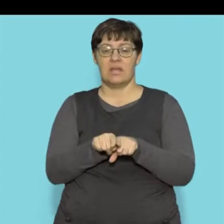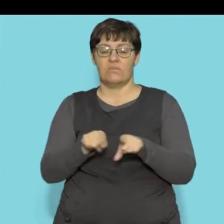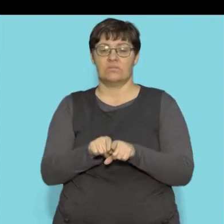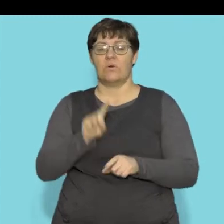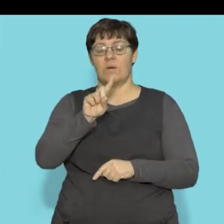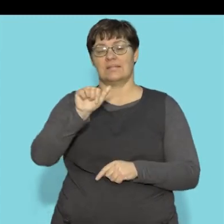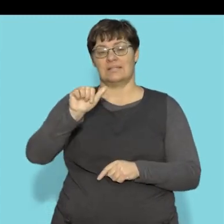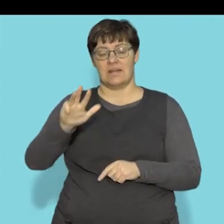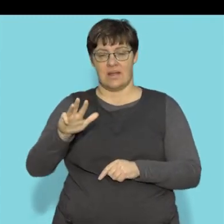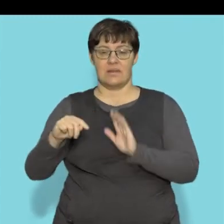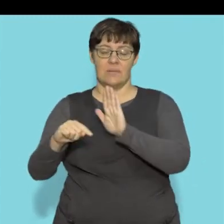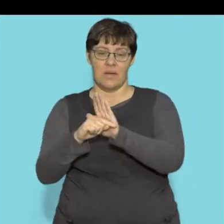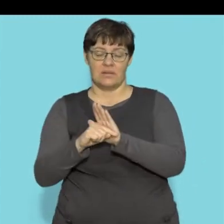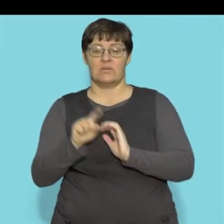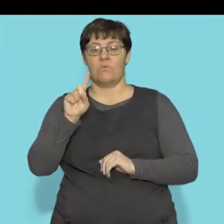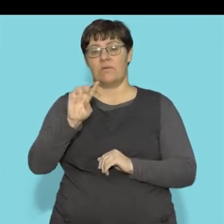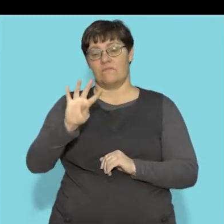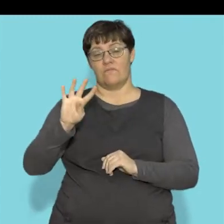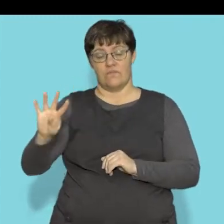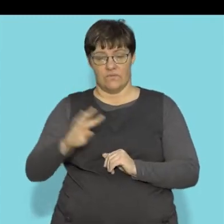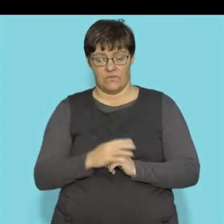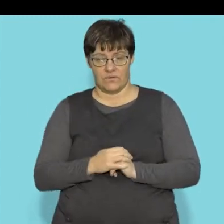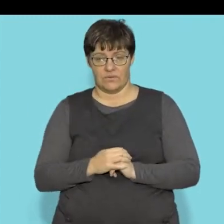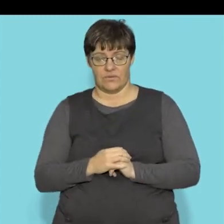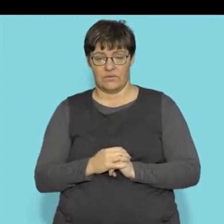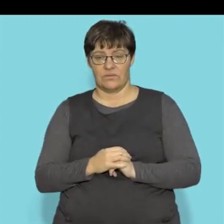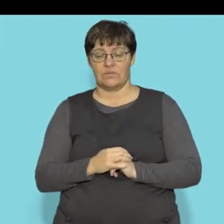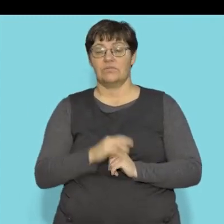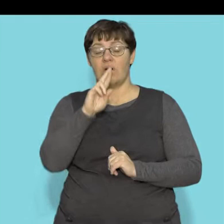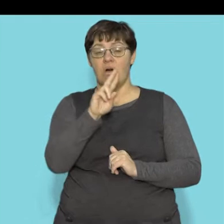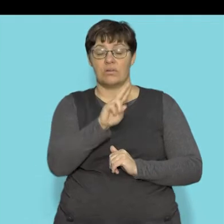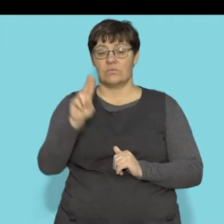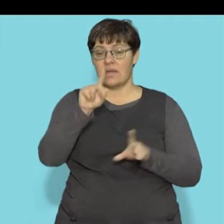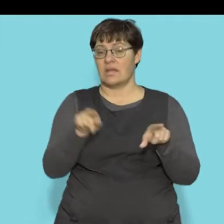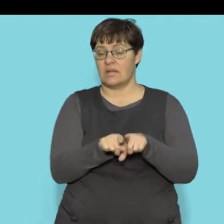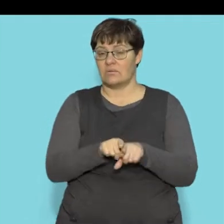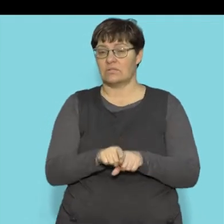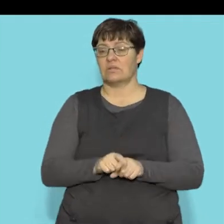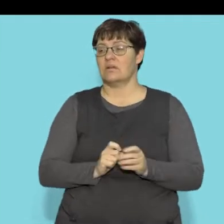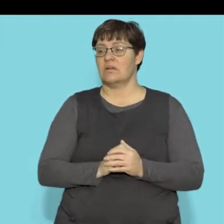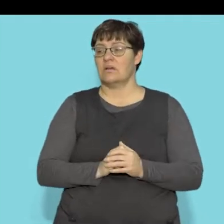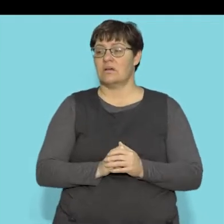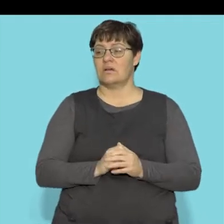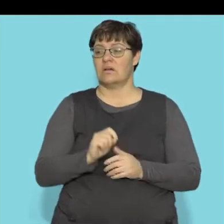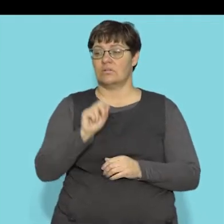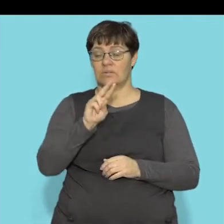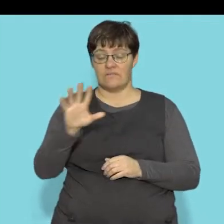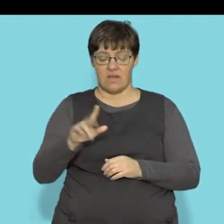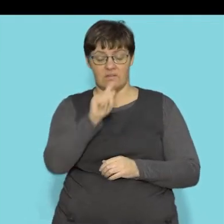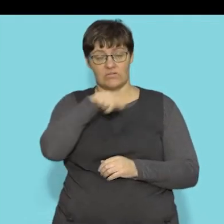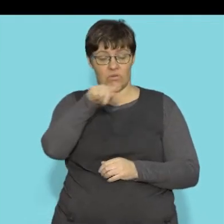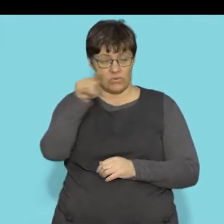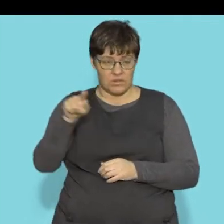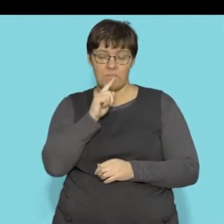be equal to 169 minus 144. So r squared is equal to 25, and if I square